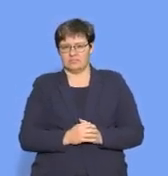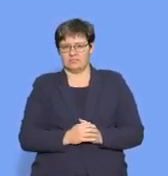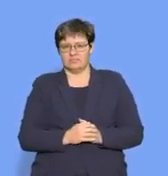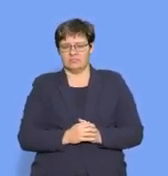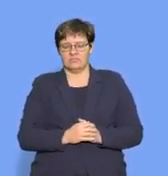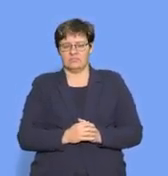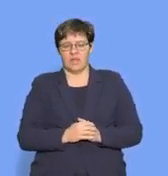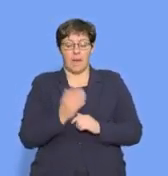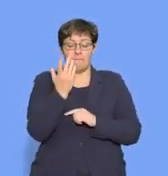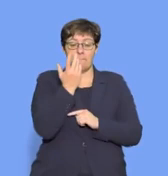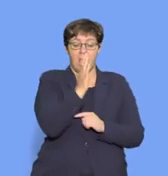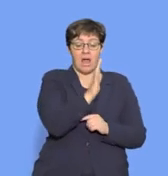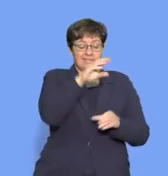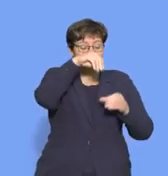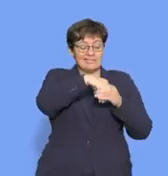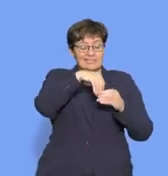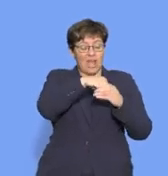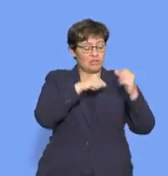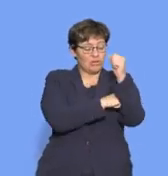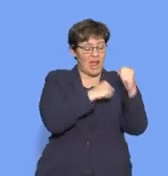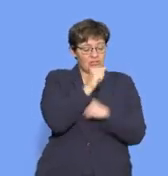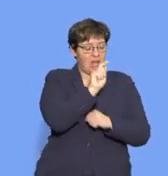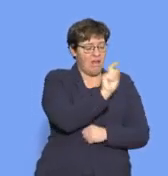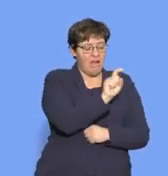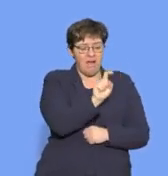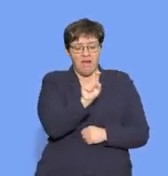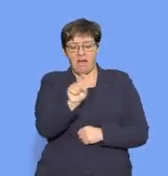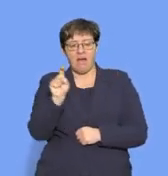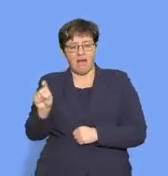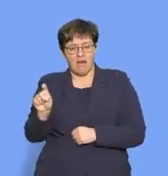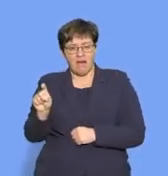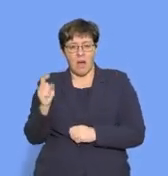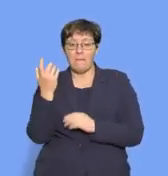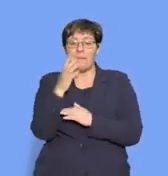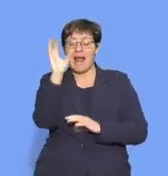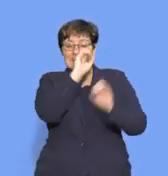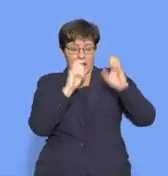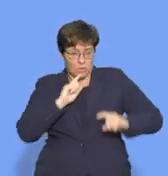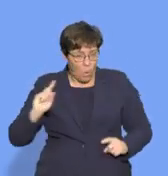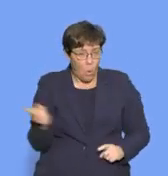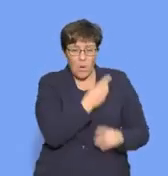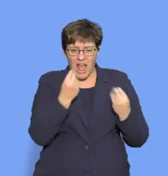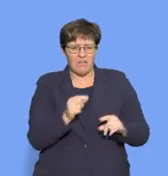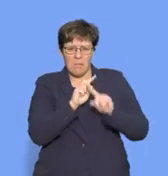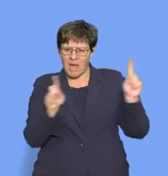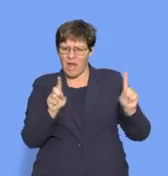Why do the different parts of a plant look different if they are all made of plant